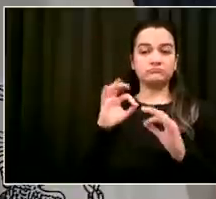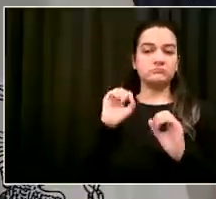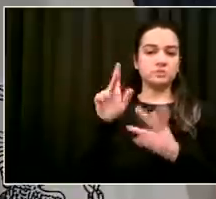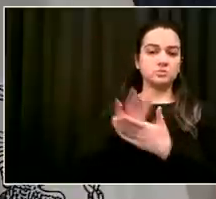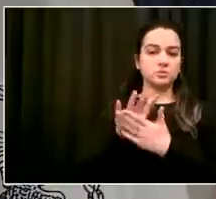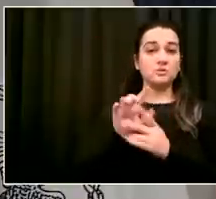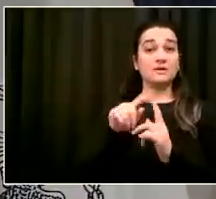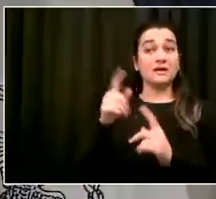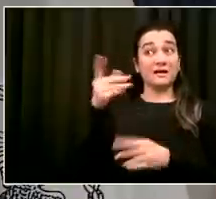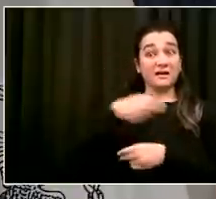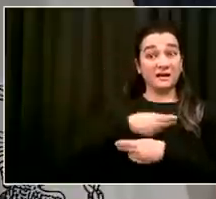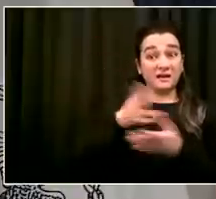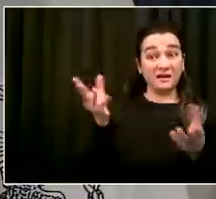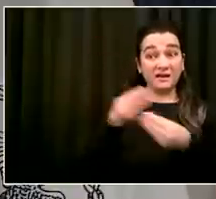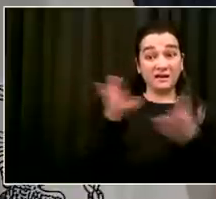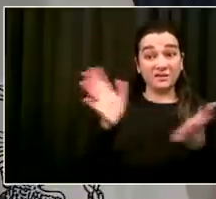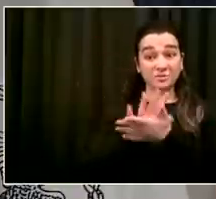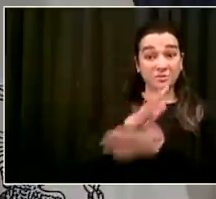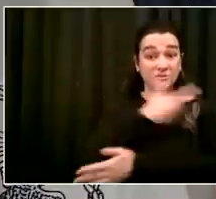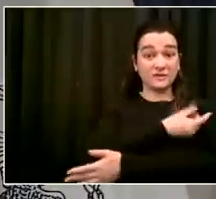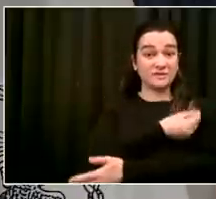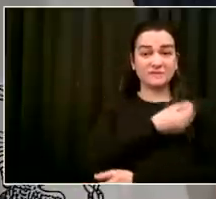are willing to take the vaccine.